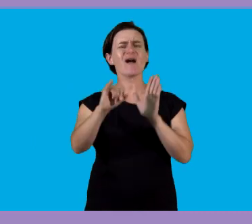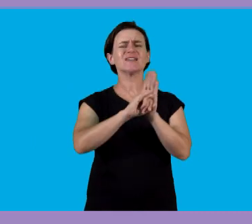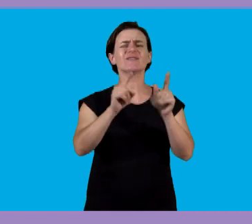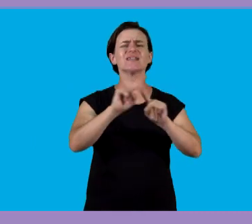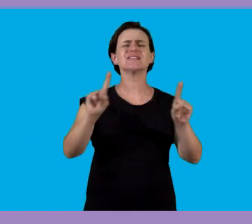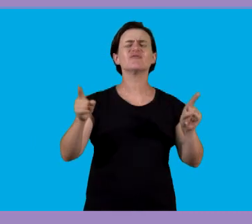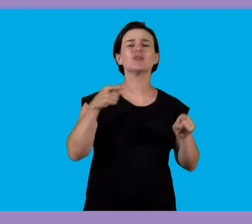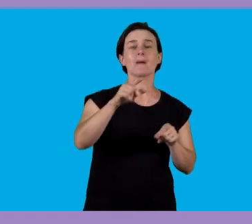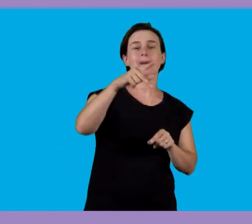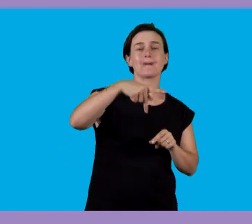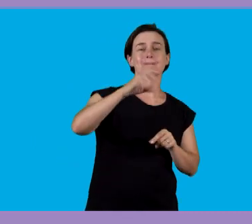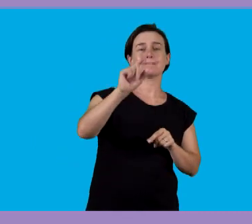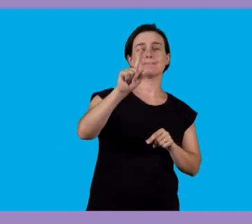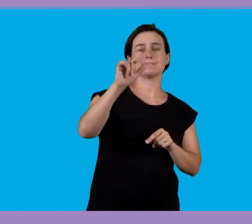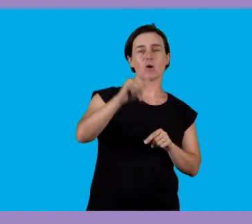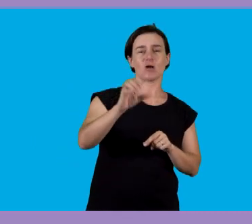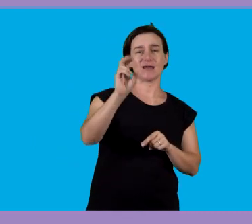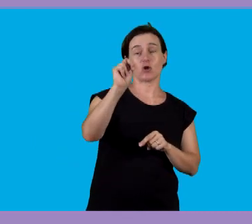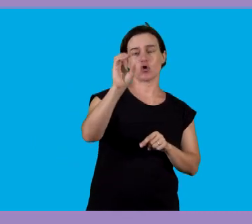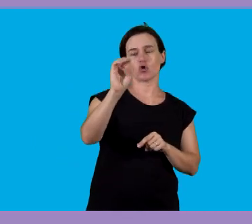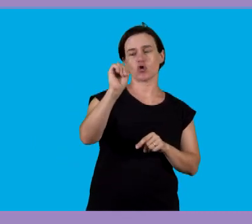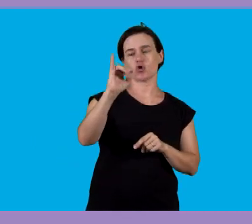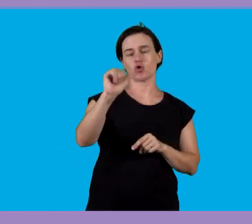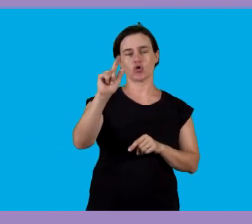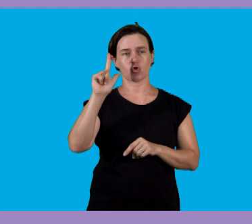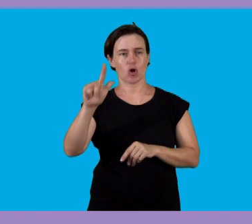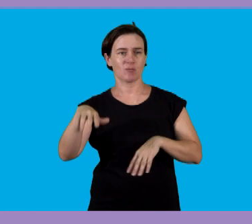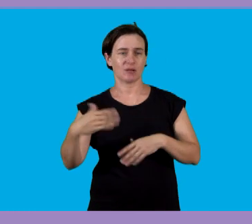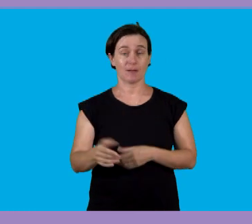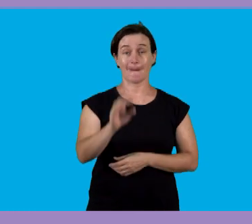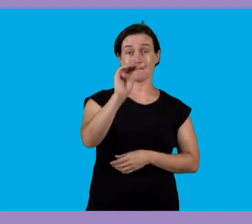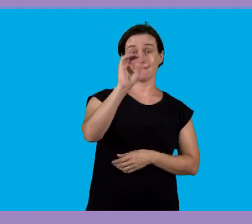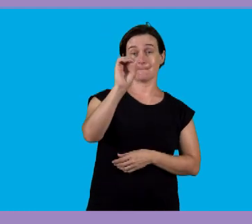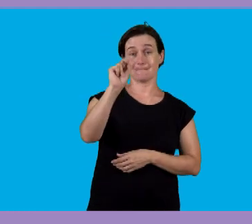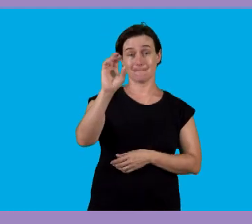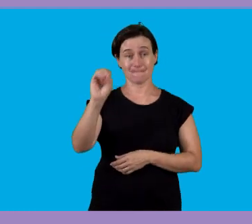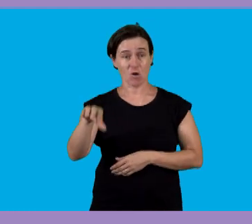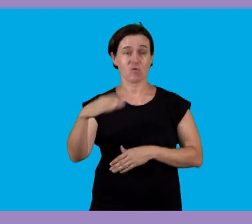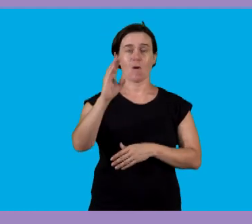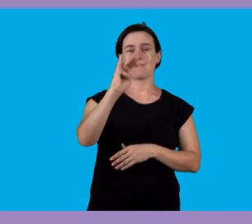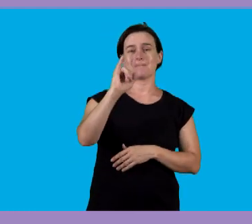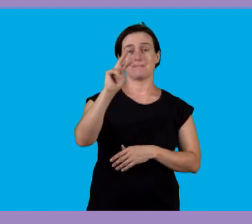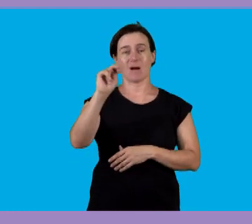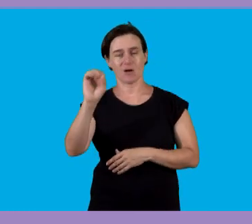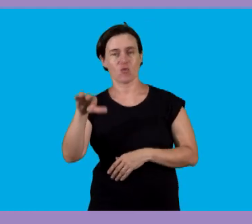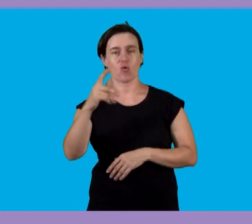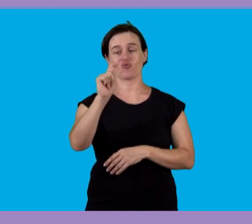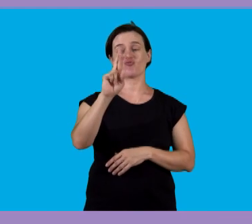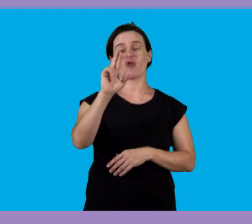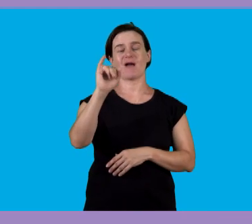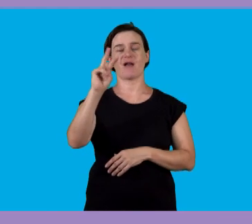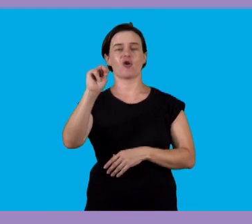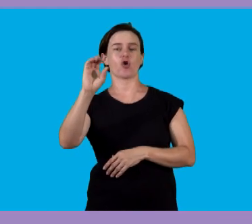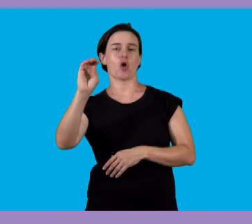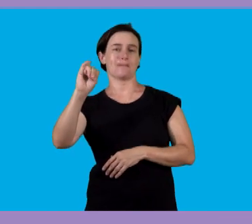of polynomials, namely monomials, binomials, and trinomials. So looking